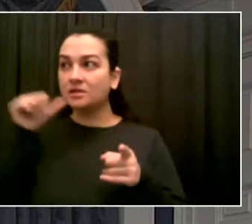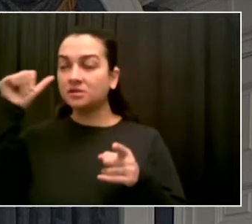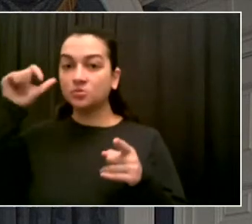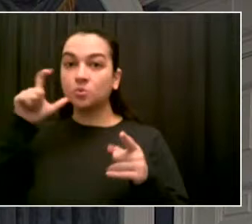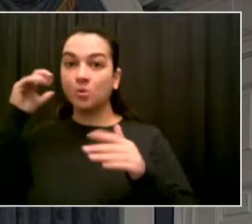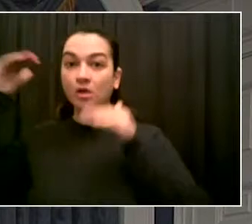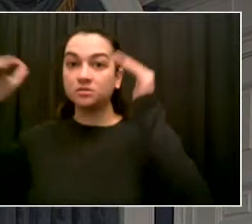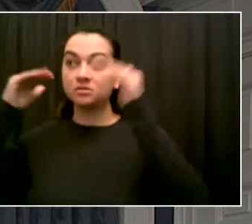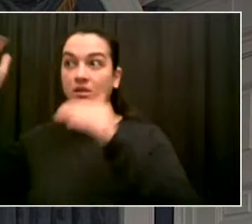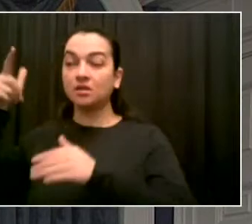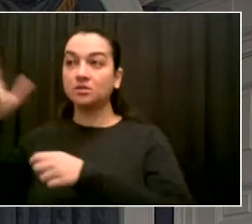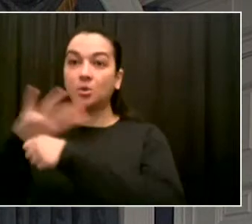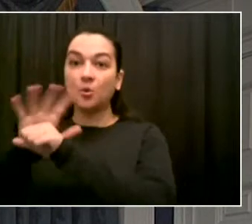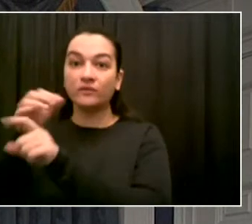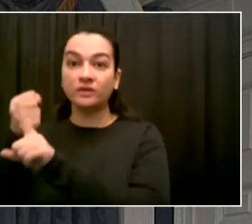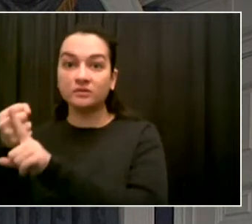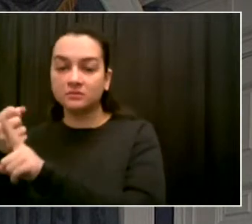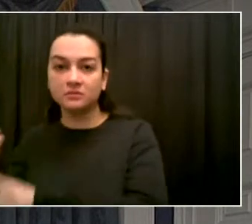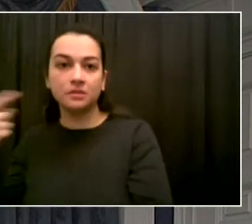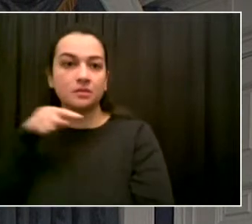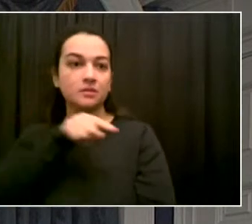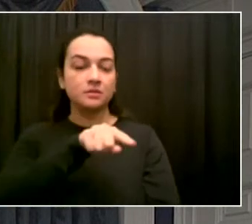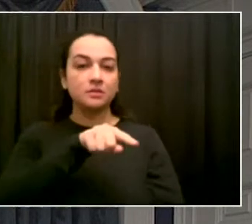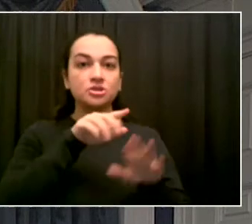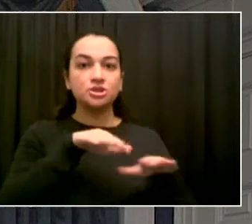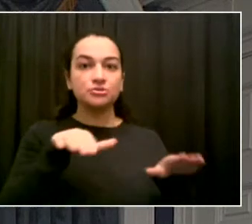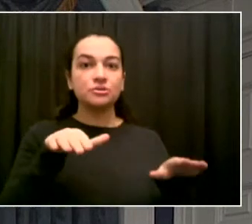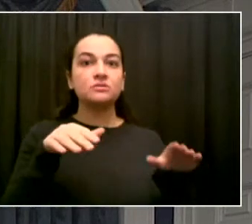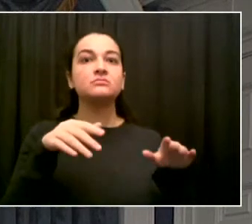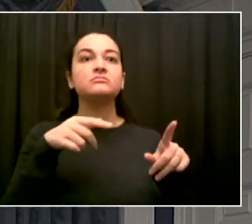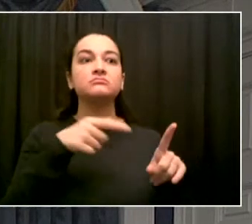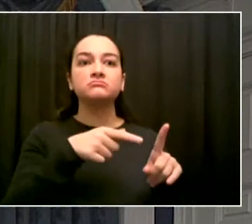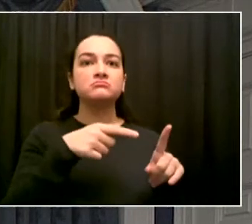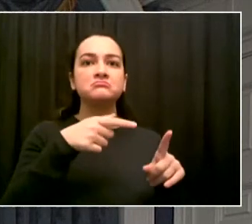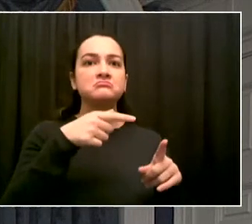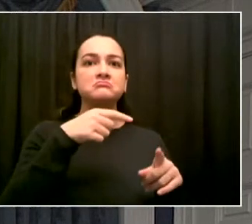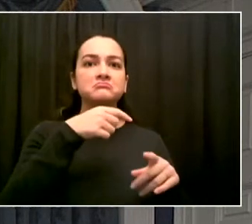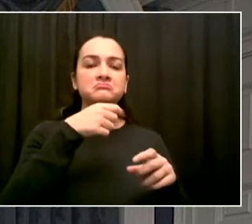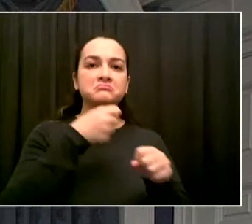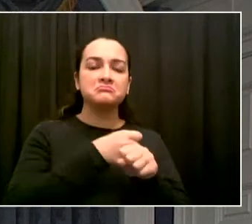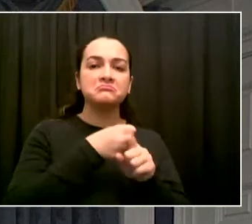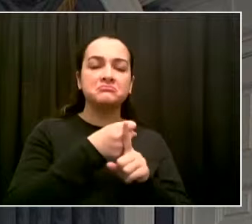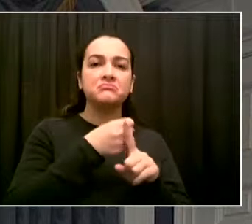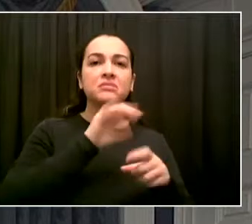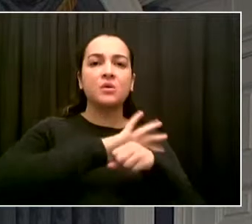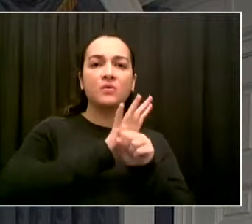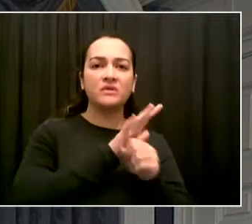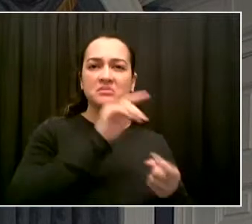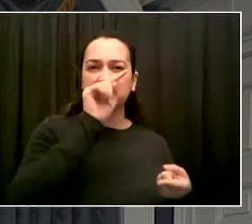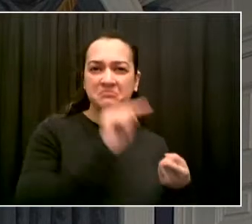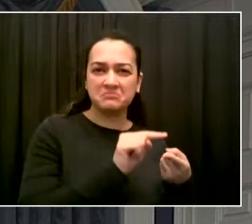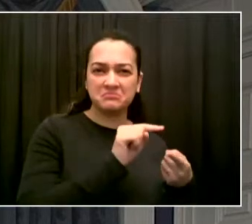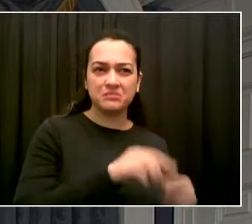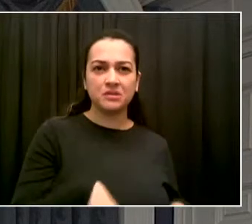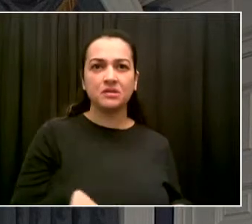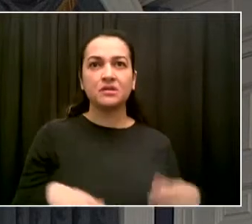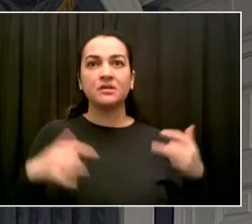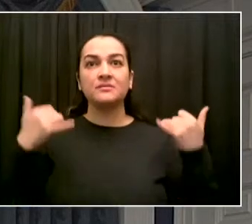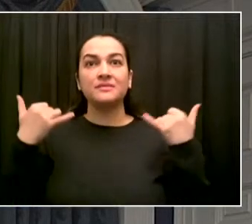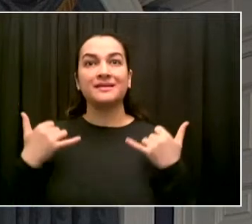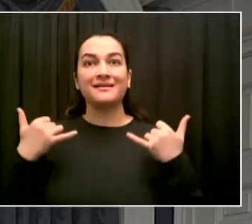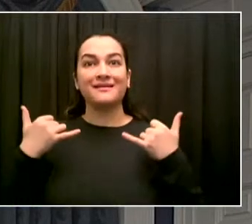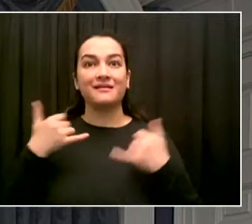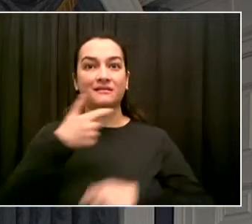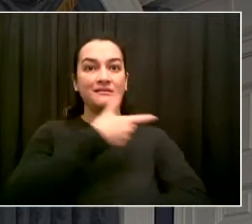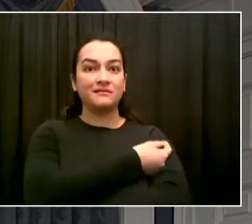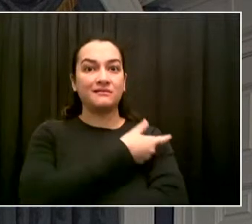seeing a surge in cases among kids. So how is the school system factoring in these new developments during this push to bring more